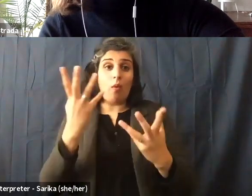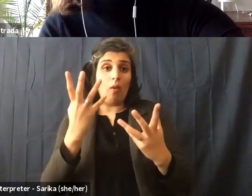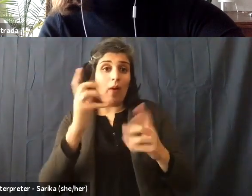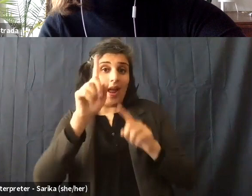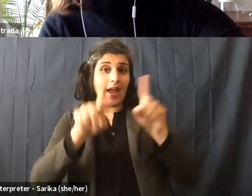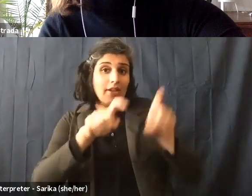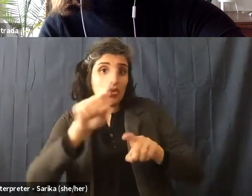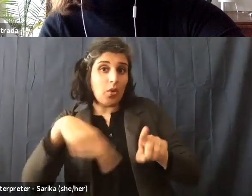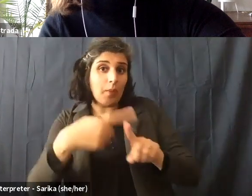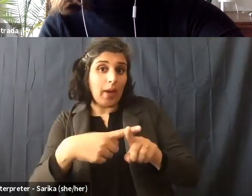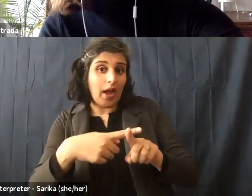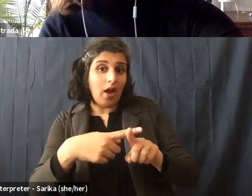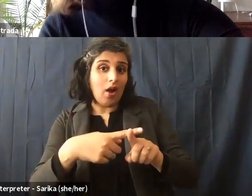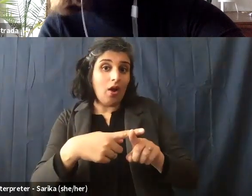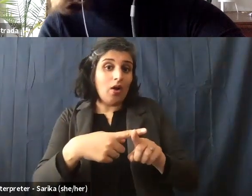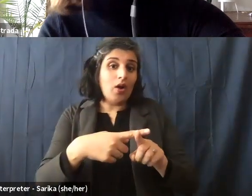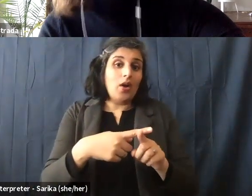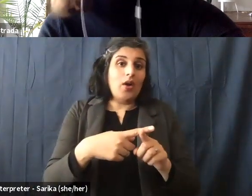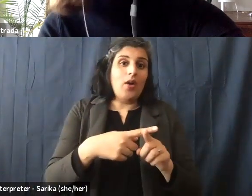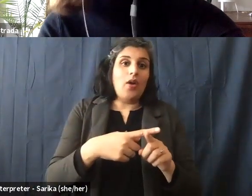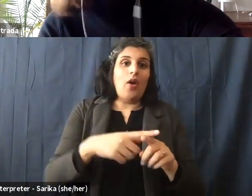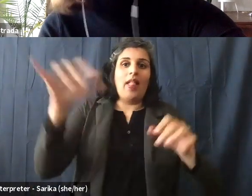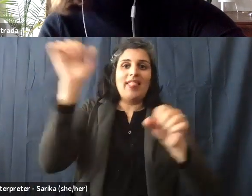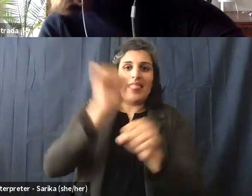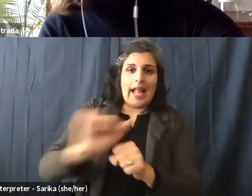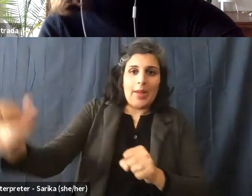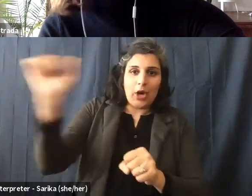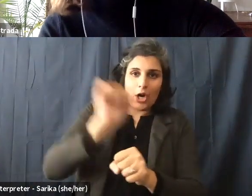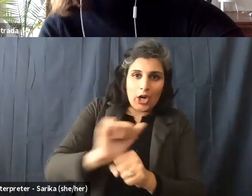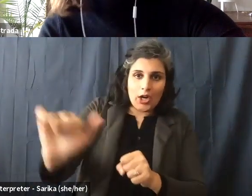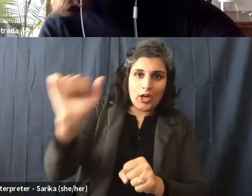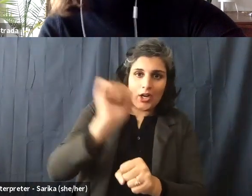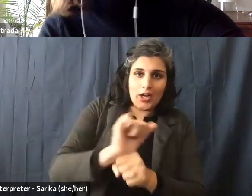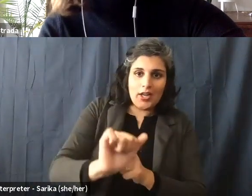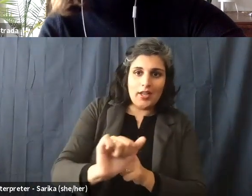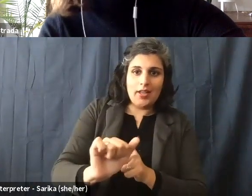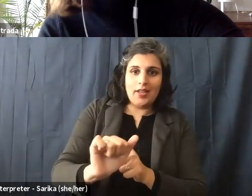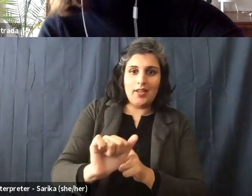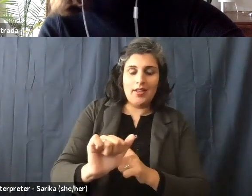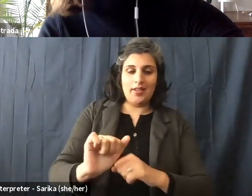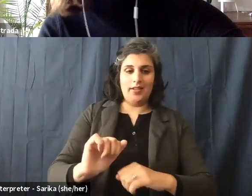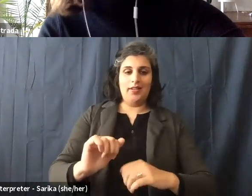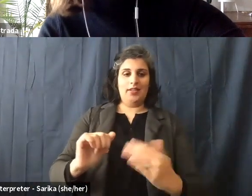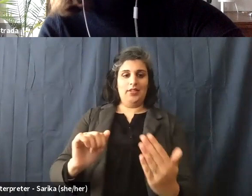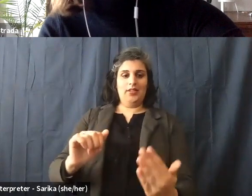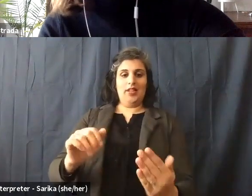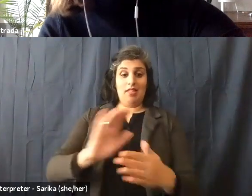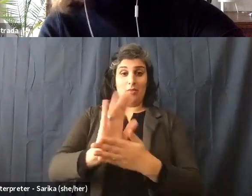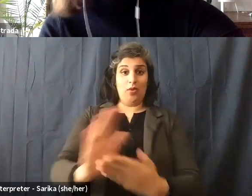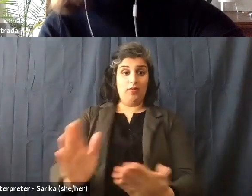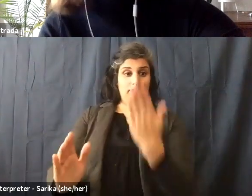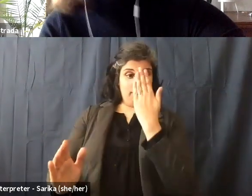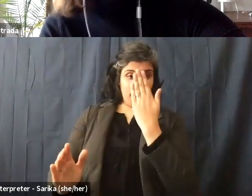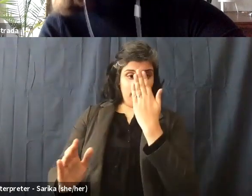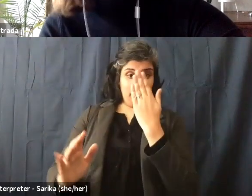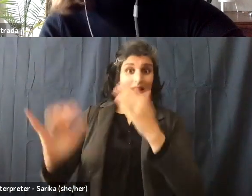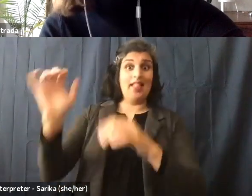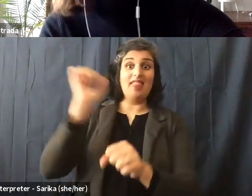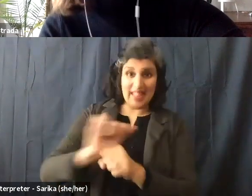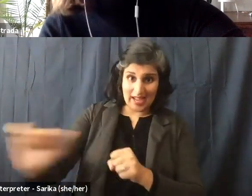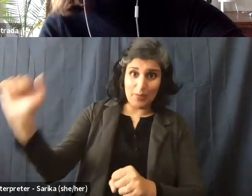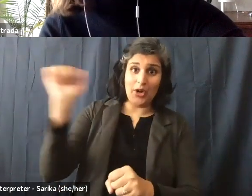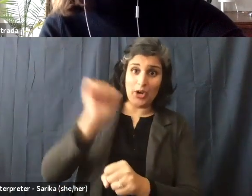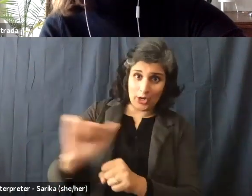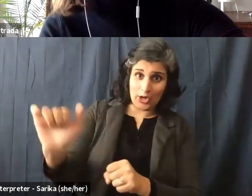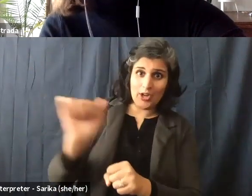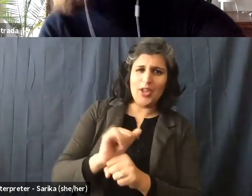narration. And that was the issue of labor, that the film really foregrounds labor. And I wanted to